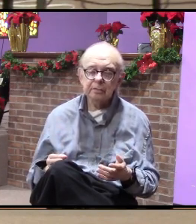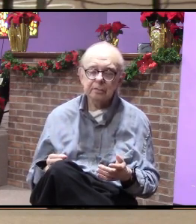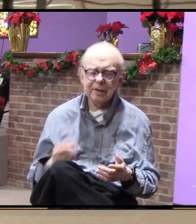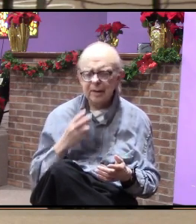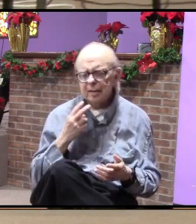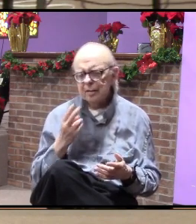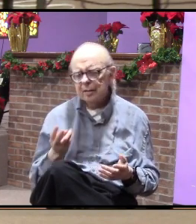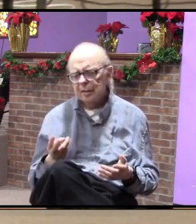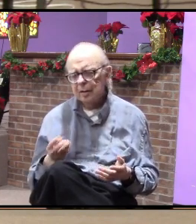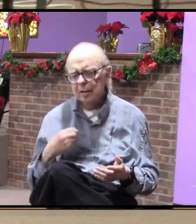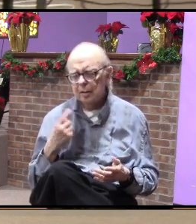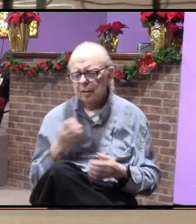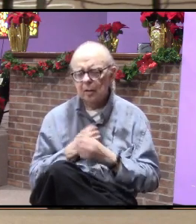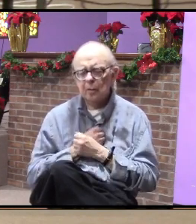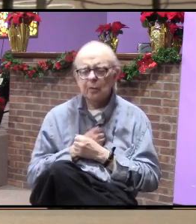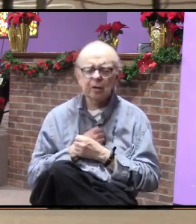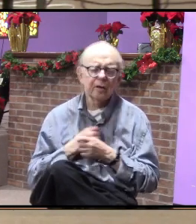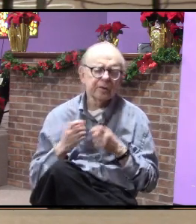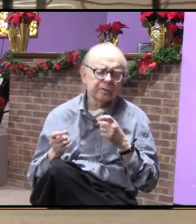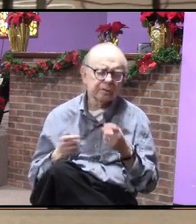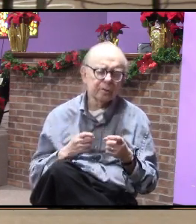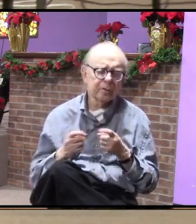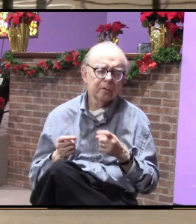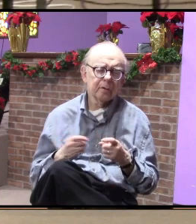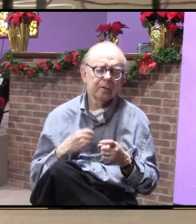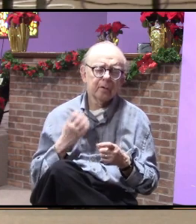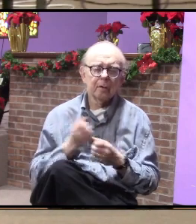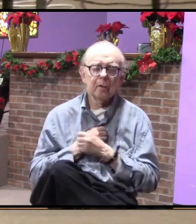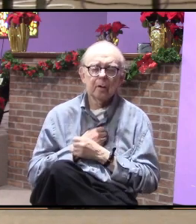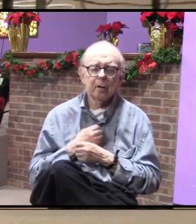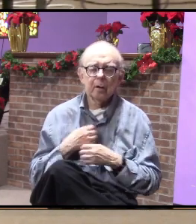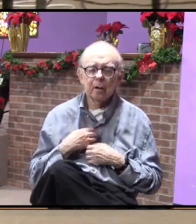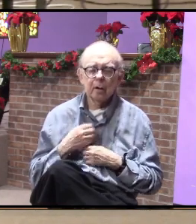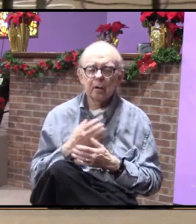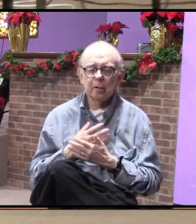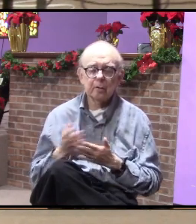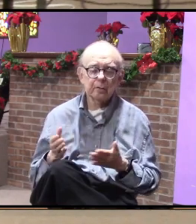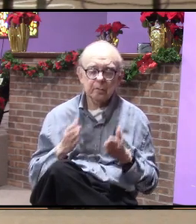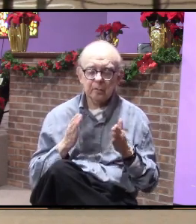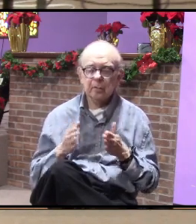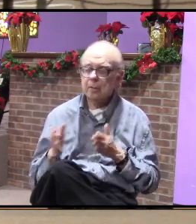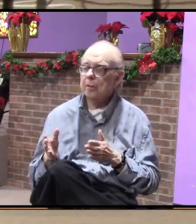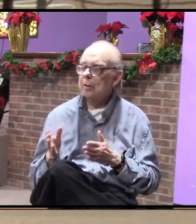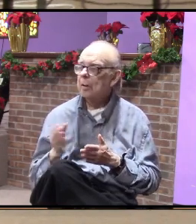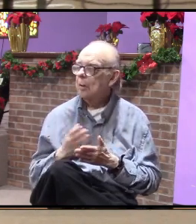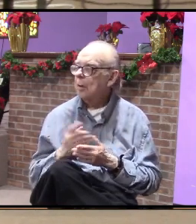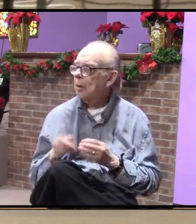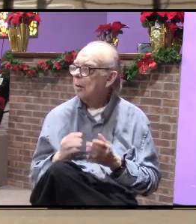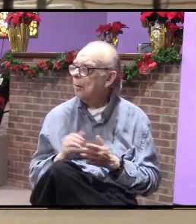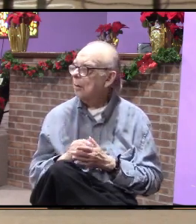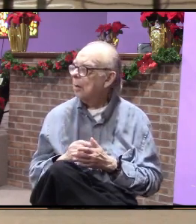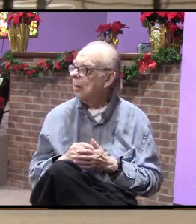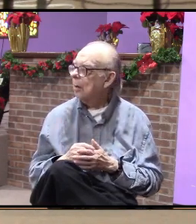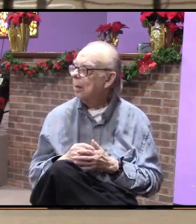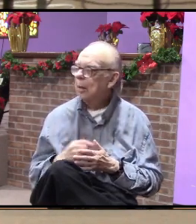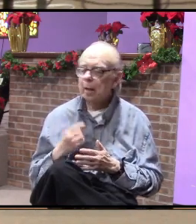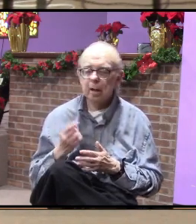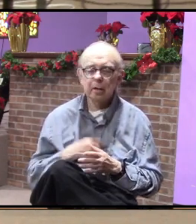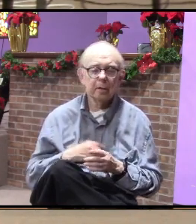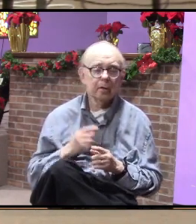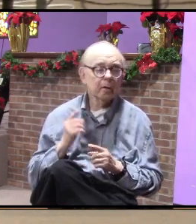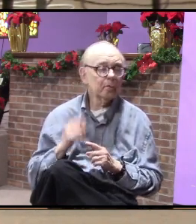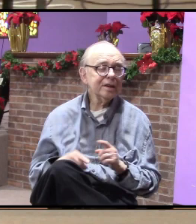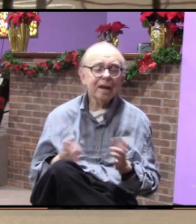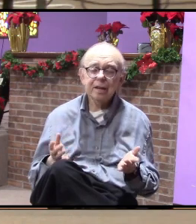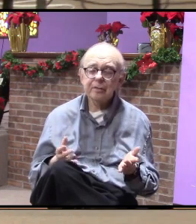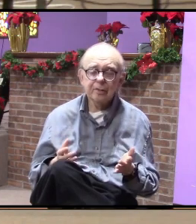You see, we love control. We love to have our things in order. And the thing about it is, we